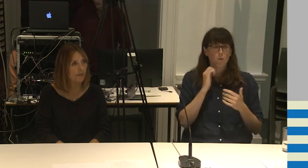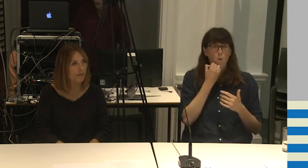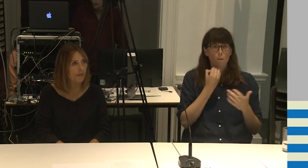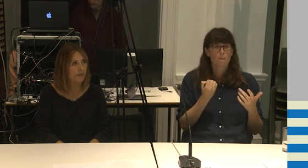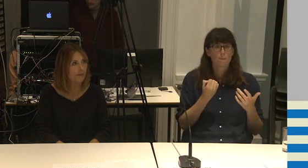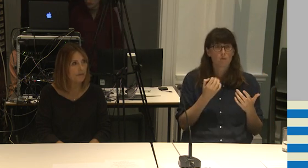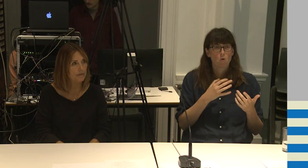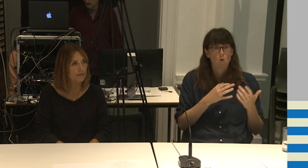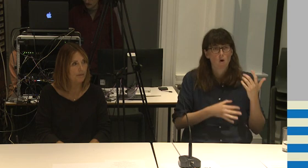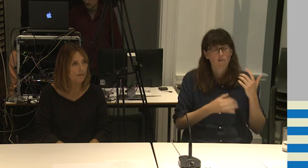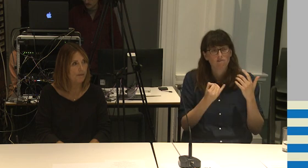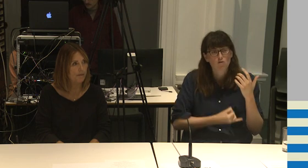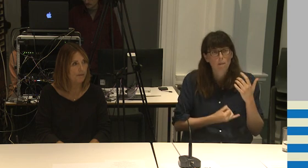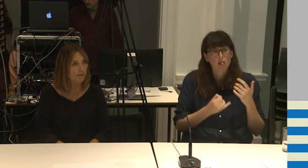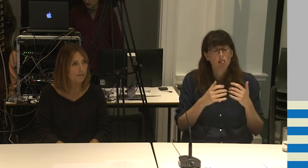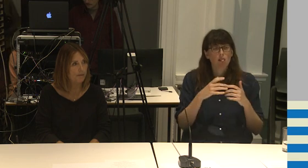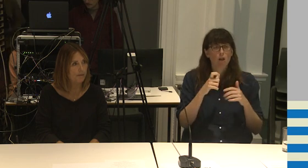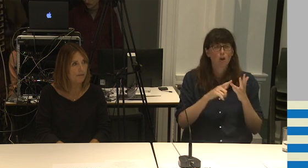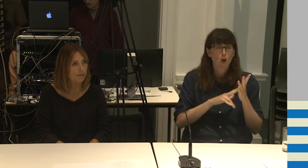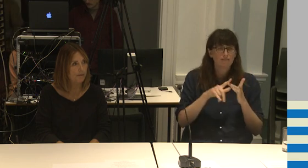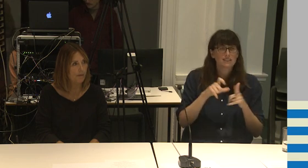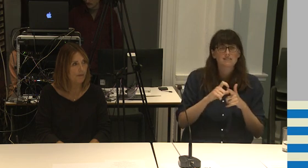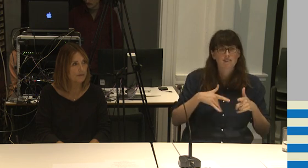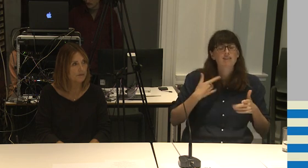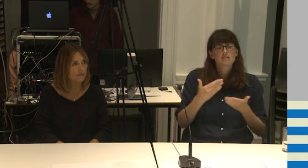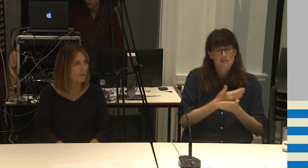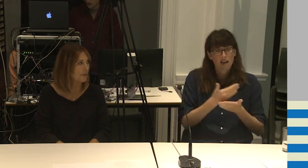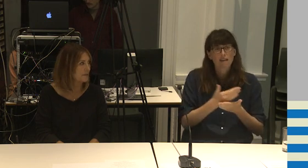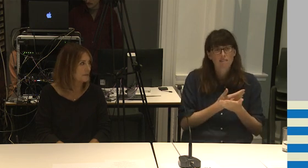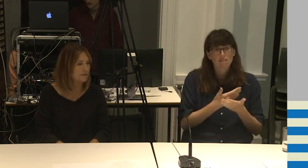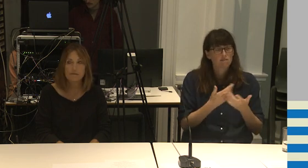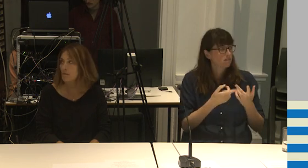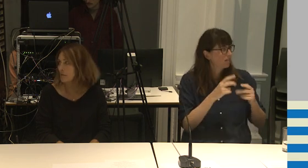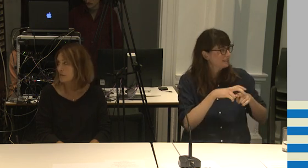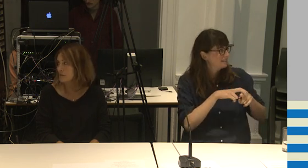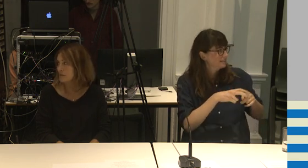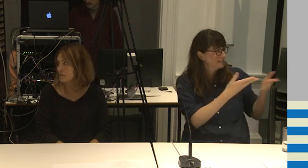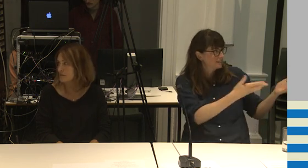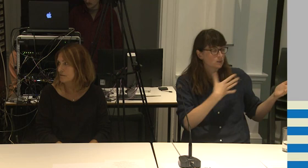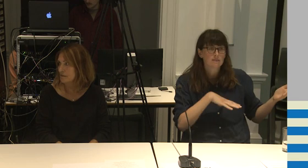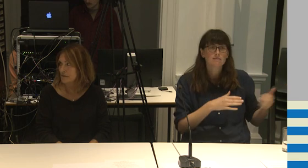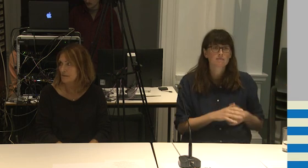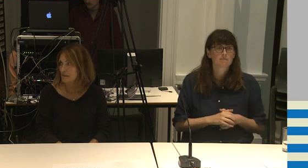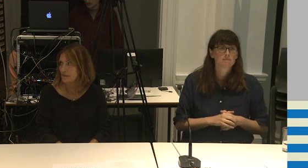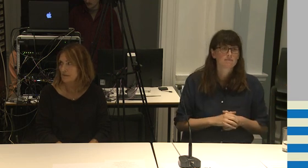still vulnerable to COVID to feel safe attending. And there's some more spaced out seating on this side of the room if you would like